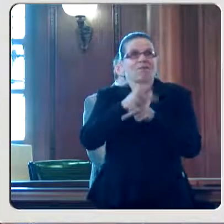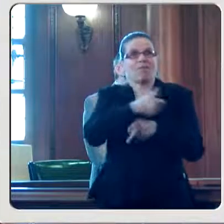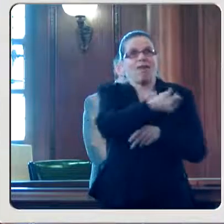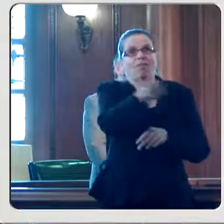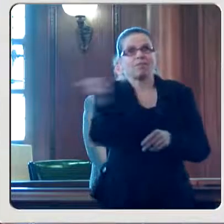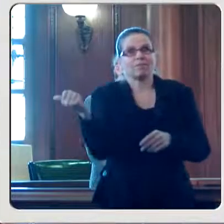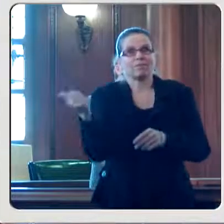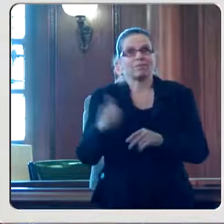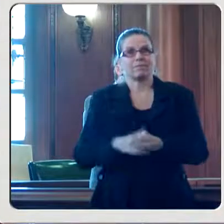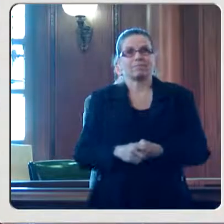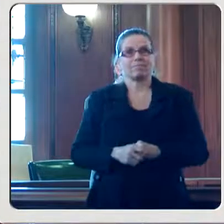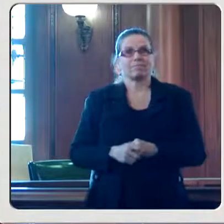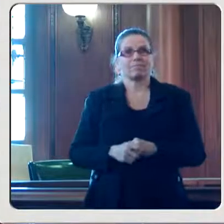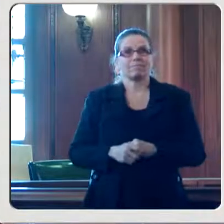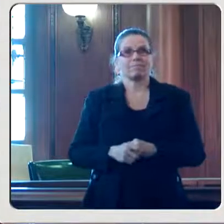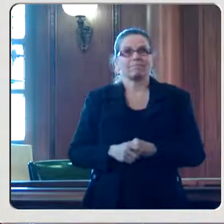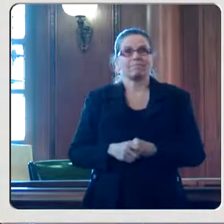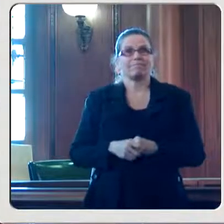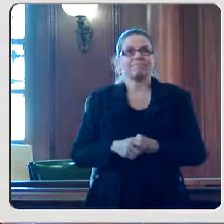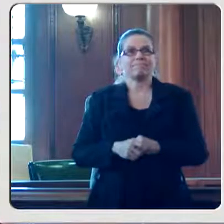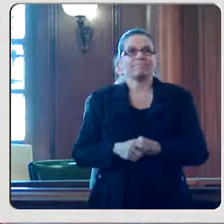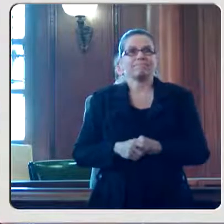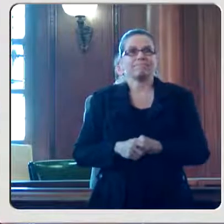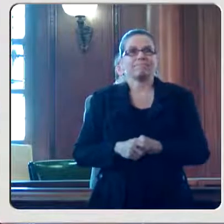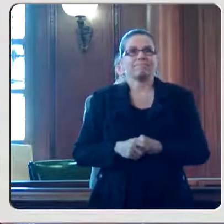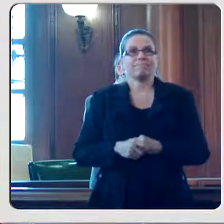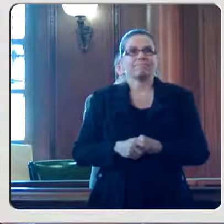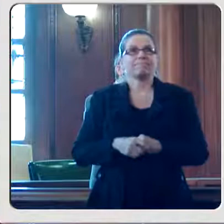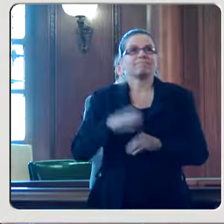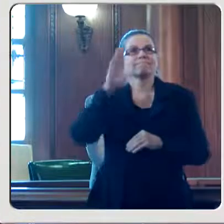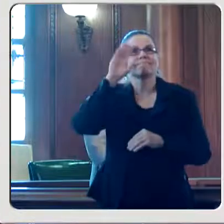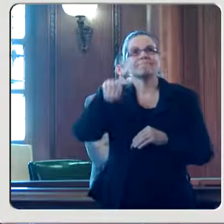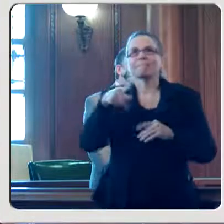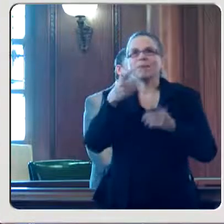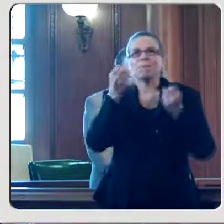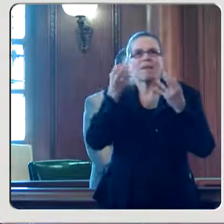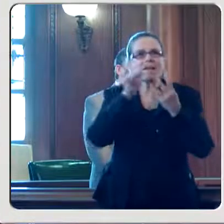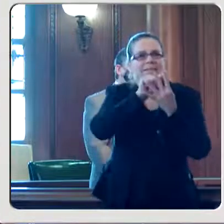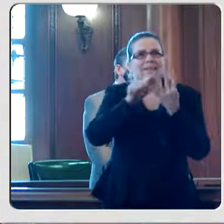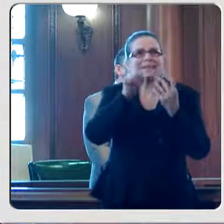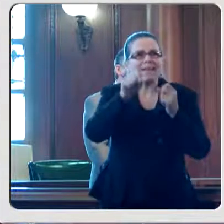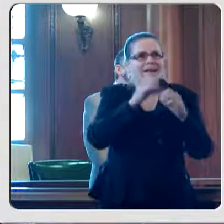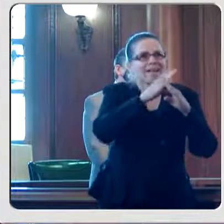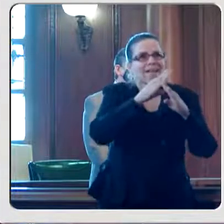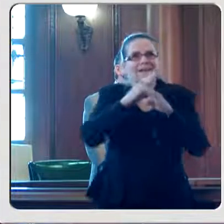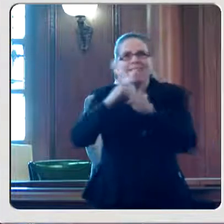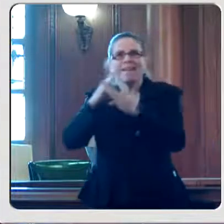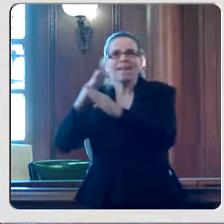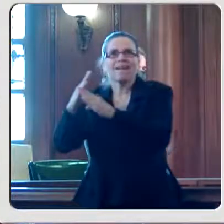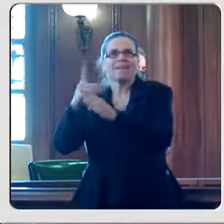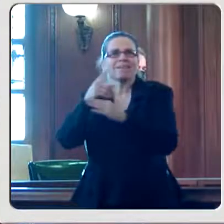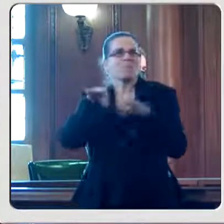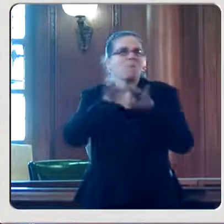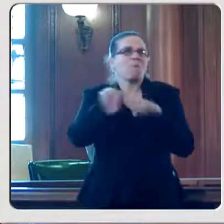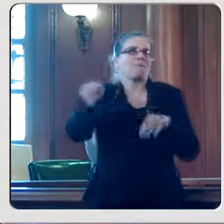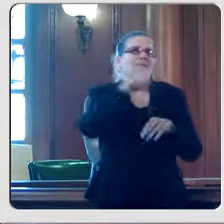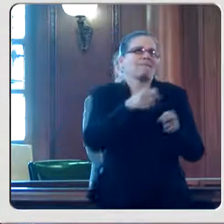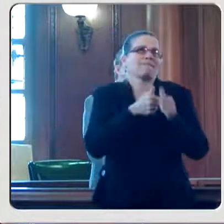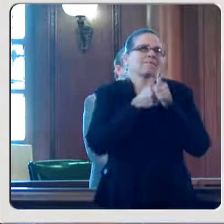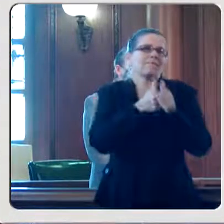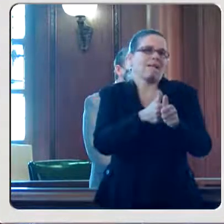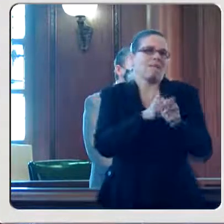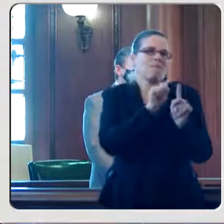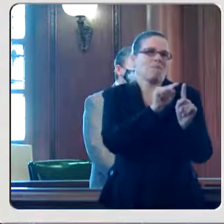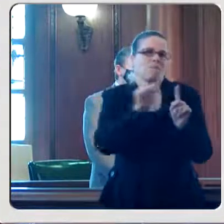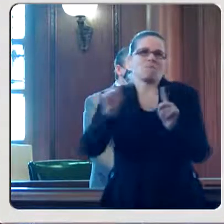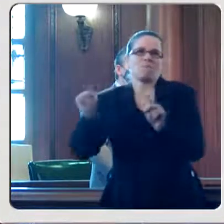mitigation efforts that we have put in place. I am, along with the mayor, extremely proud of